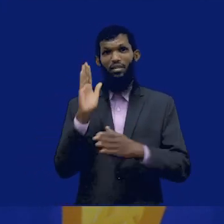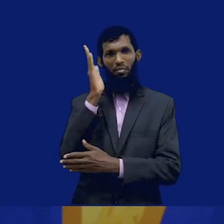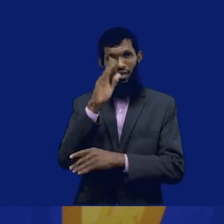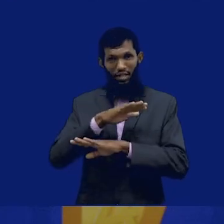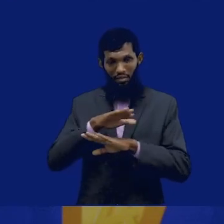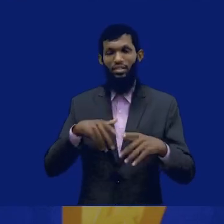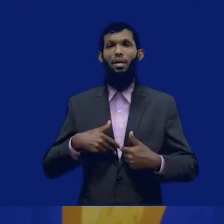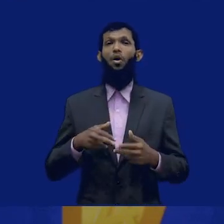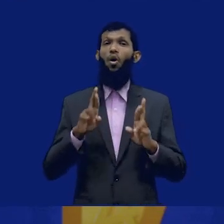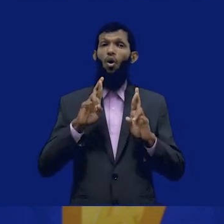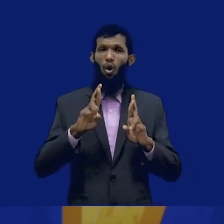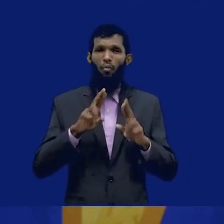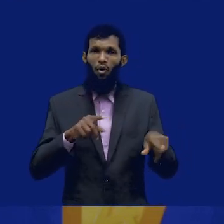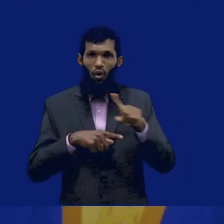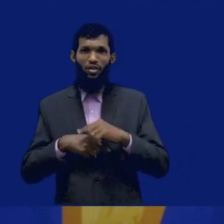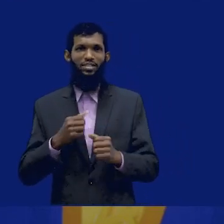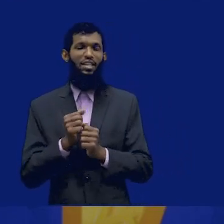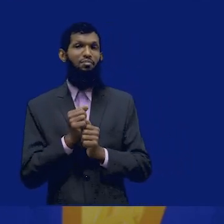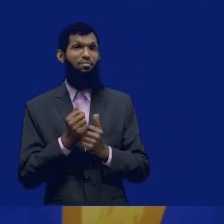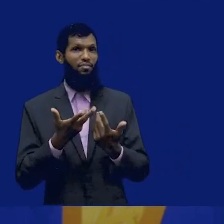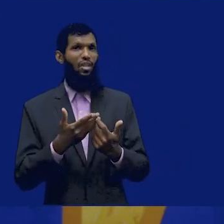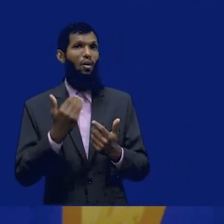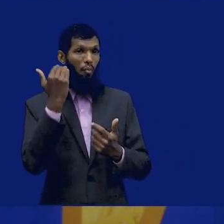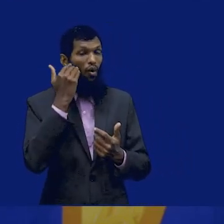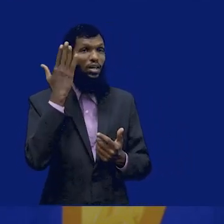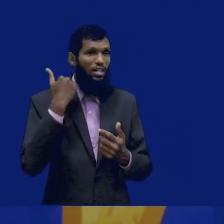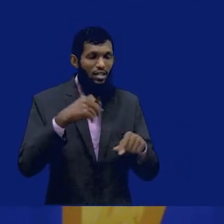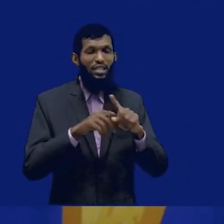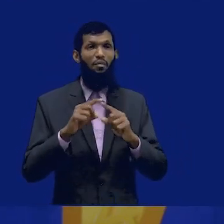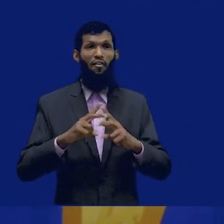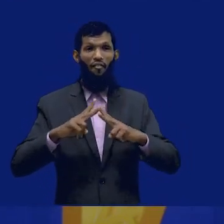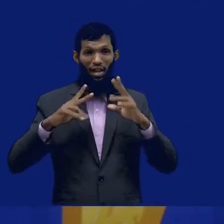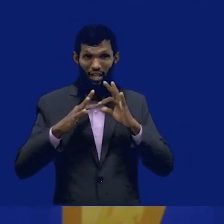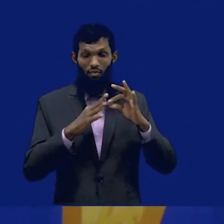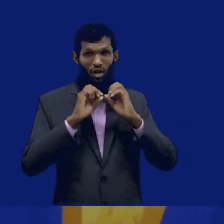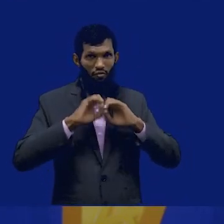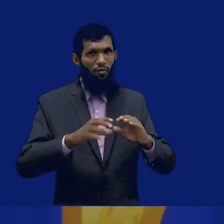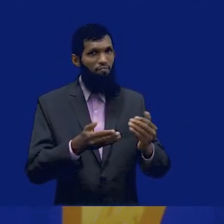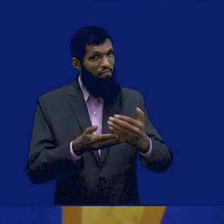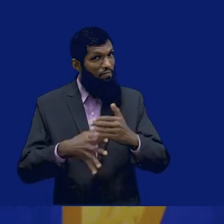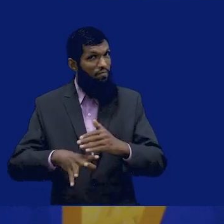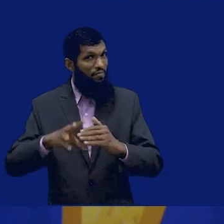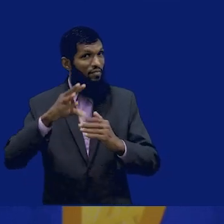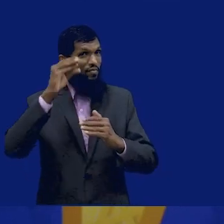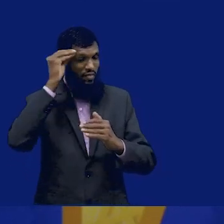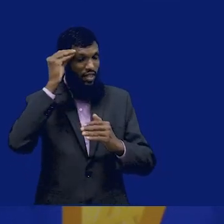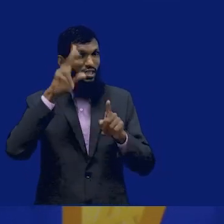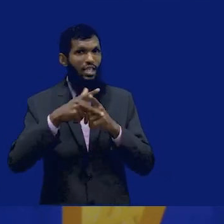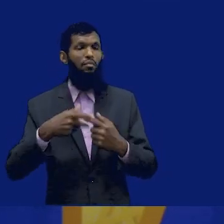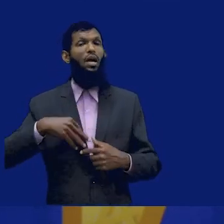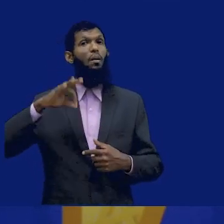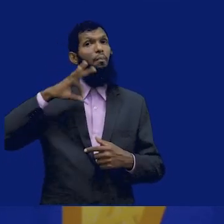We will end this session with this information. I hope the brothers and sisters have gotten important information about zakat,